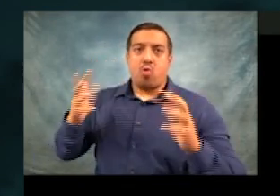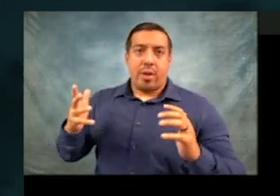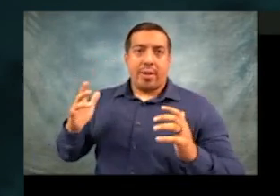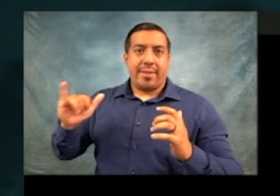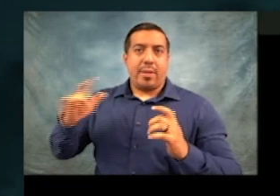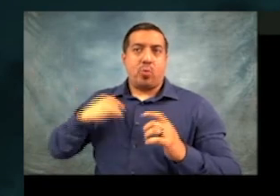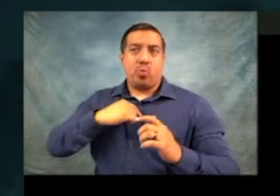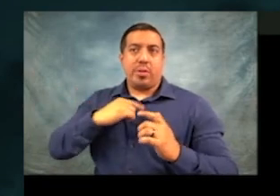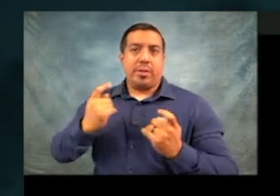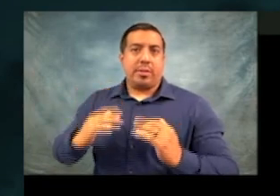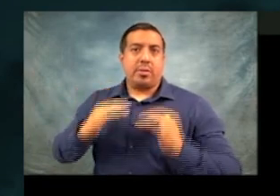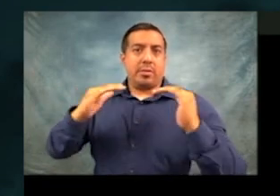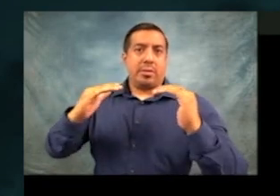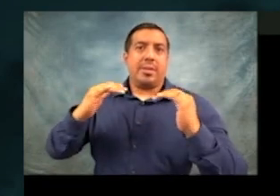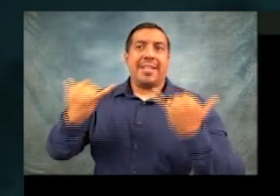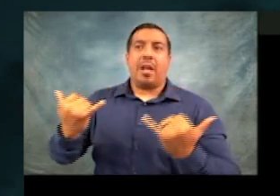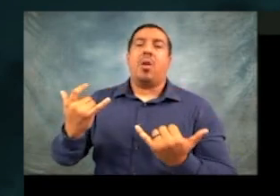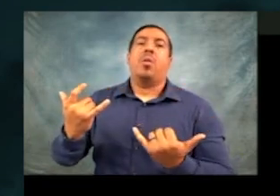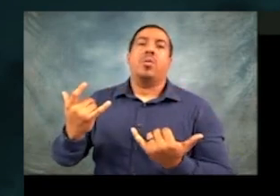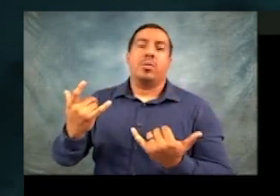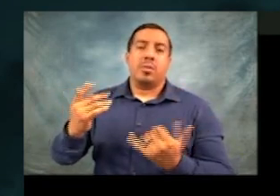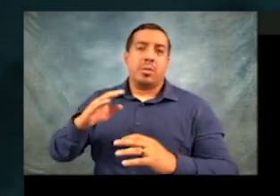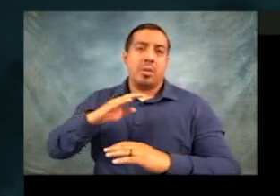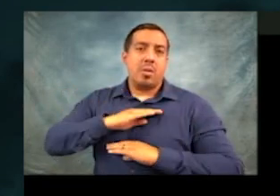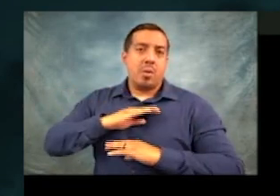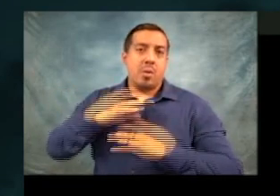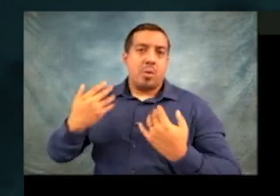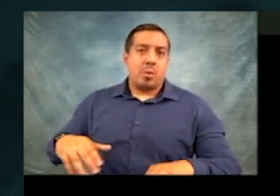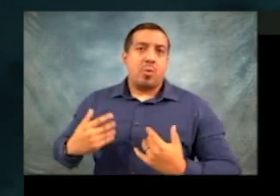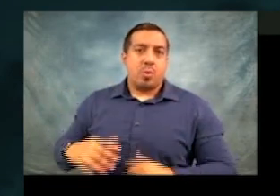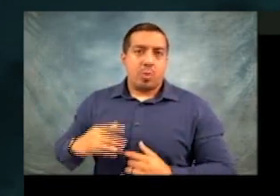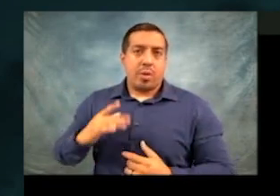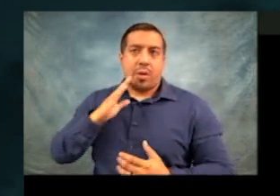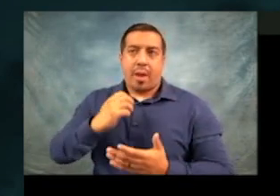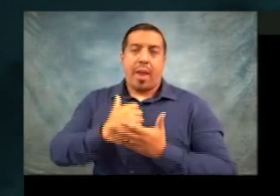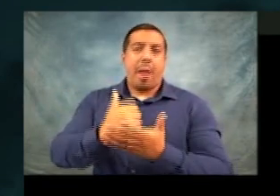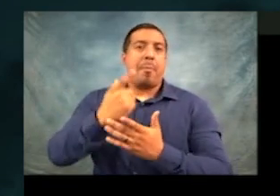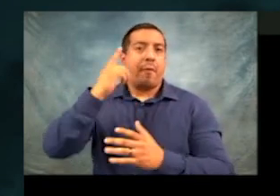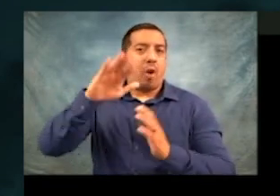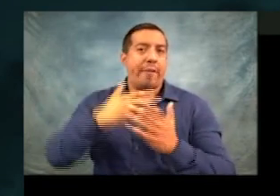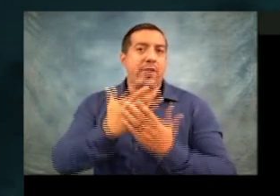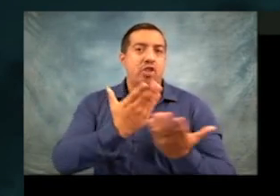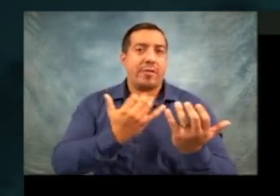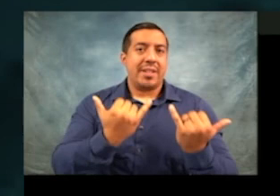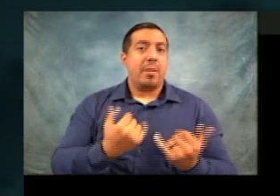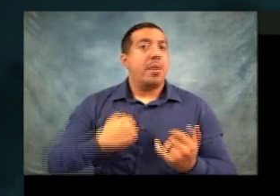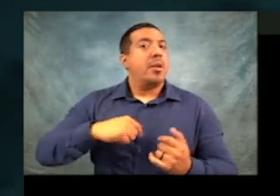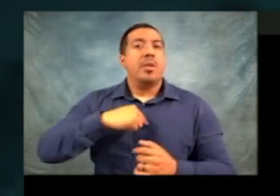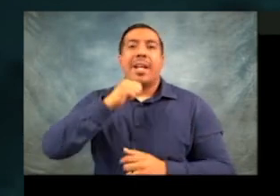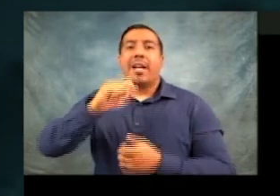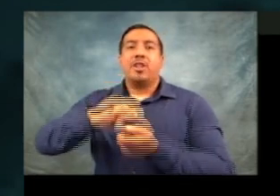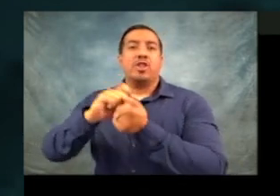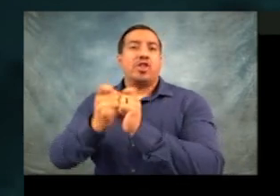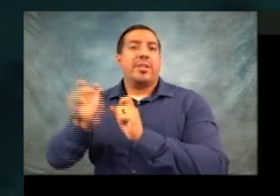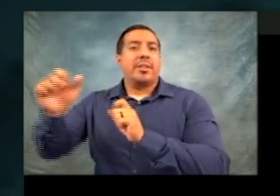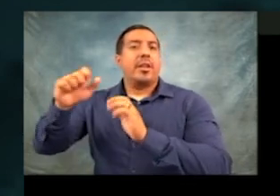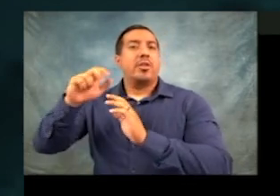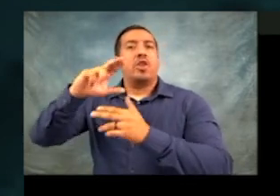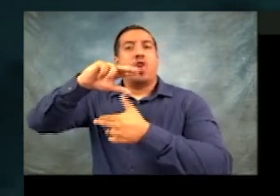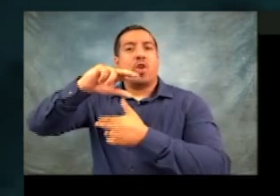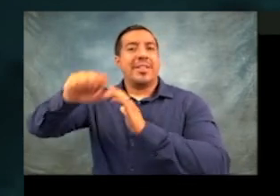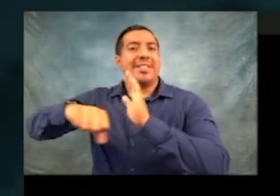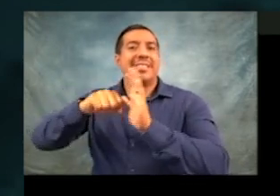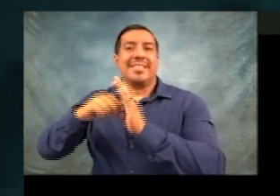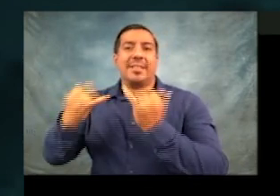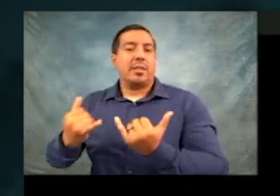upgrade is manifesting itself in improvements in services. But we're not changing the start of hurricane season at